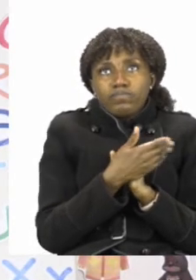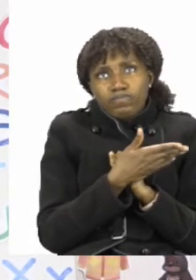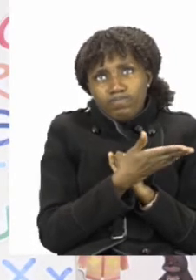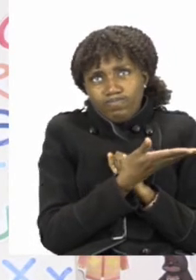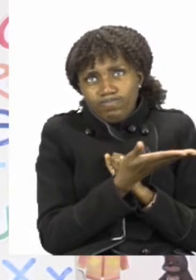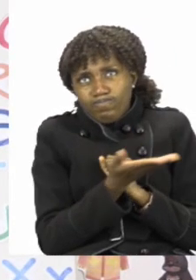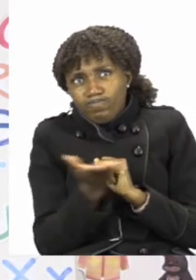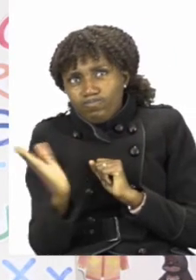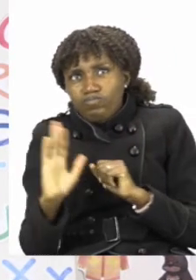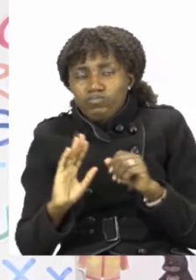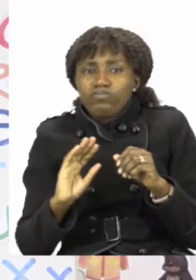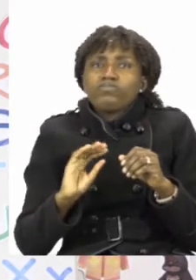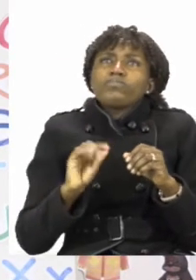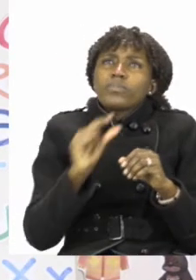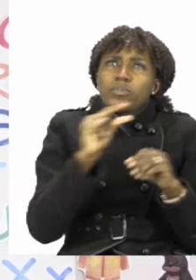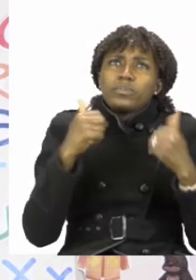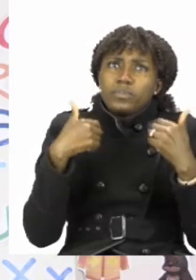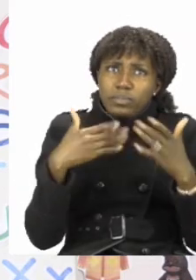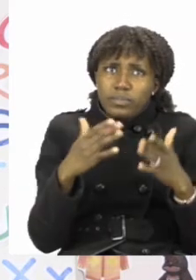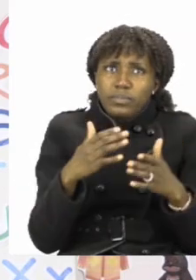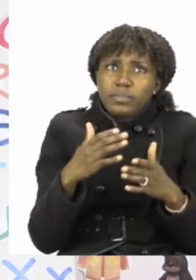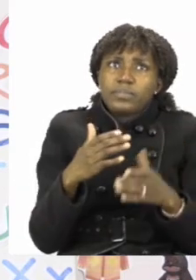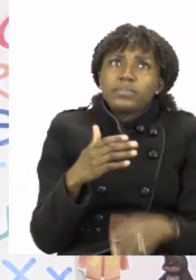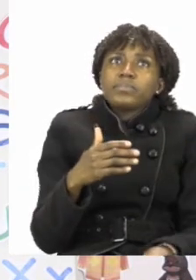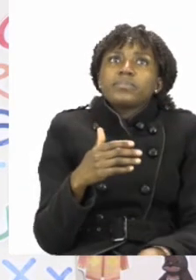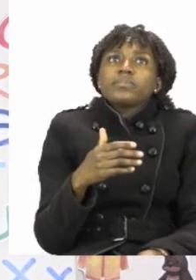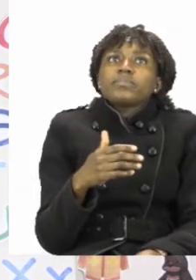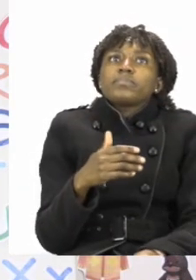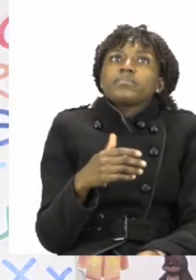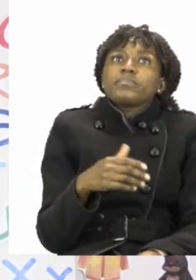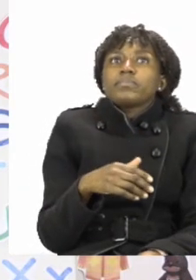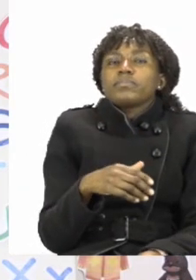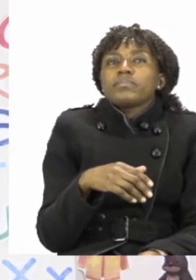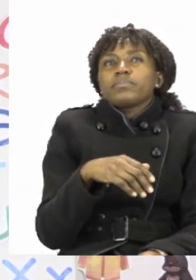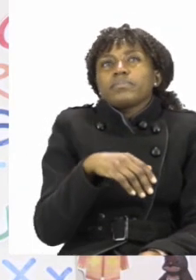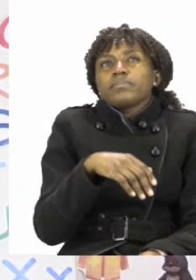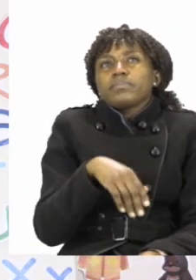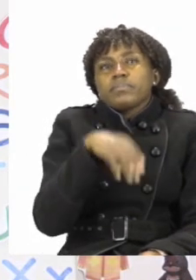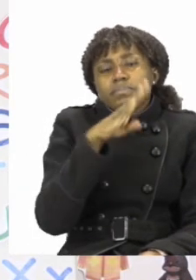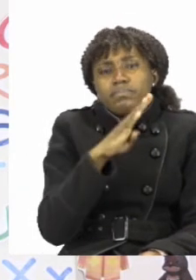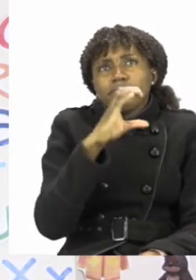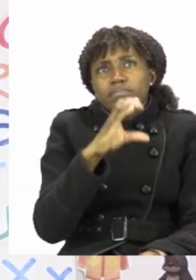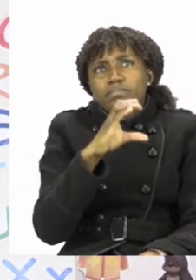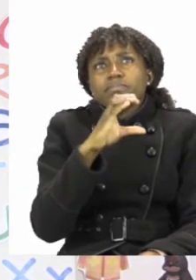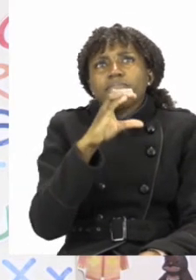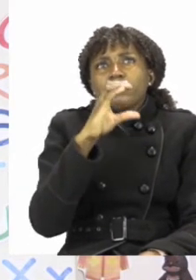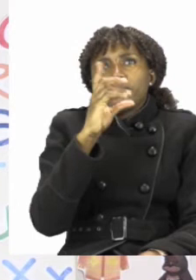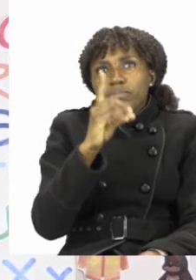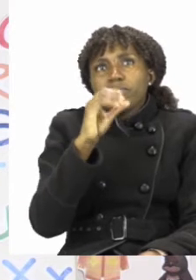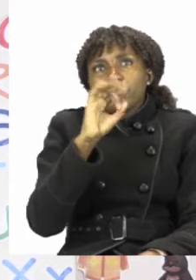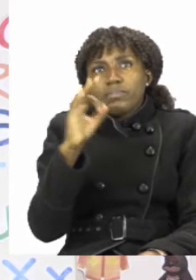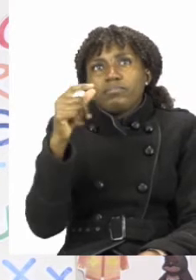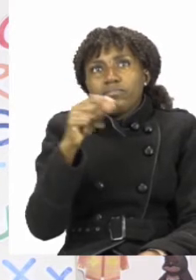uses all the other letters of the alphabet. So if it is just a, that means the beginning letter